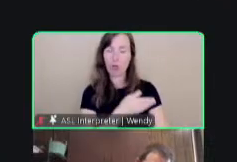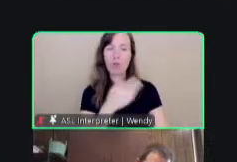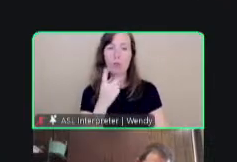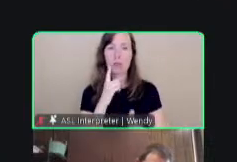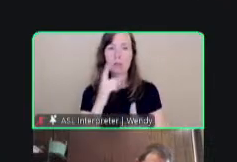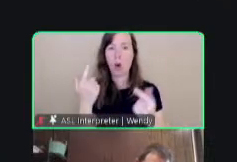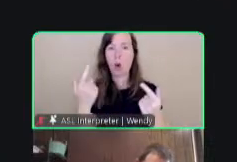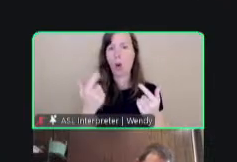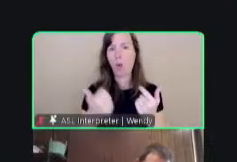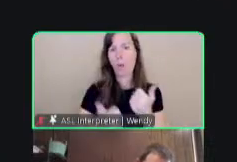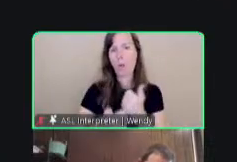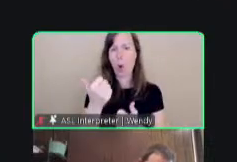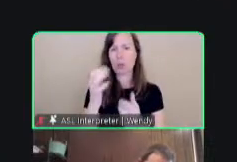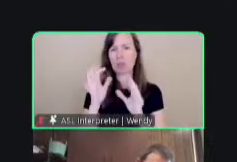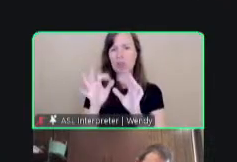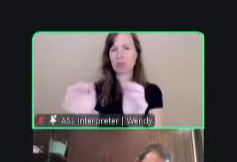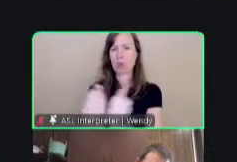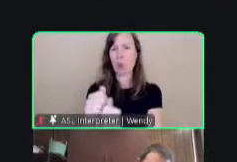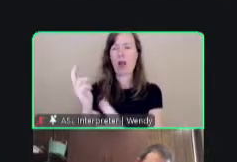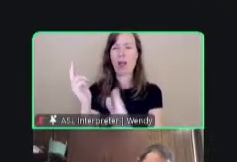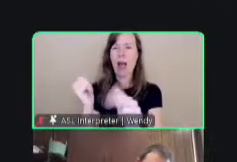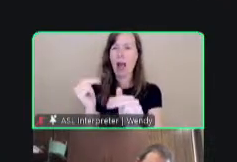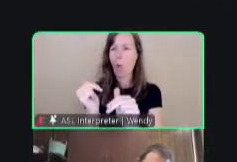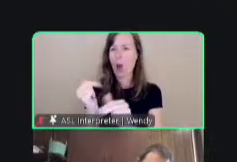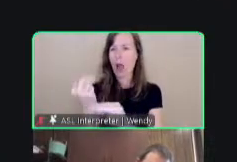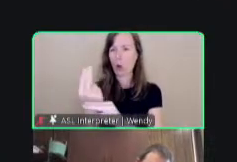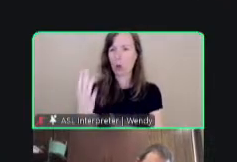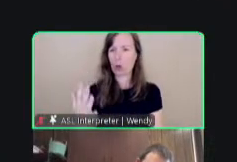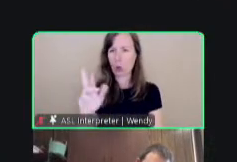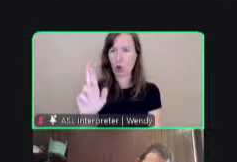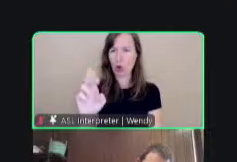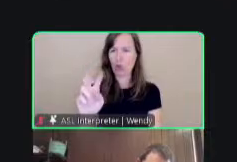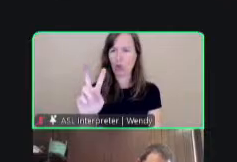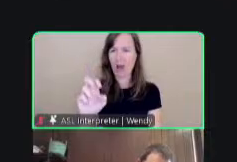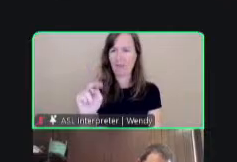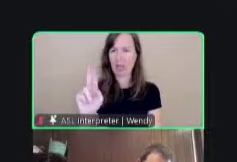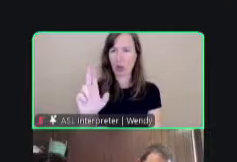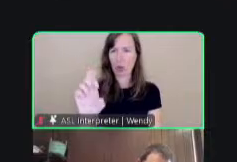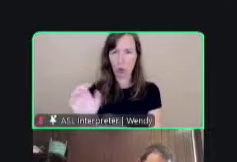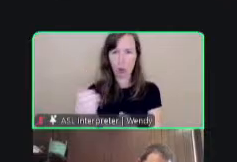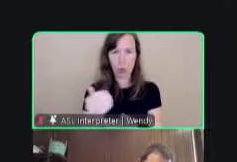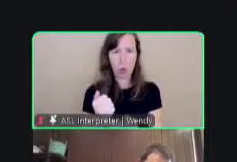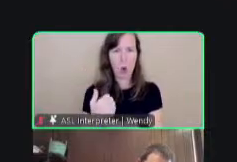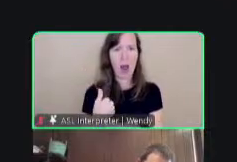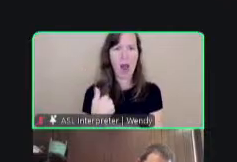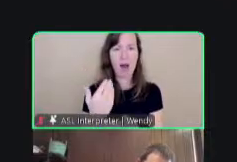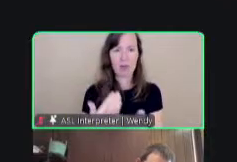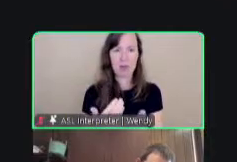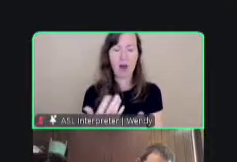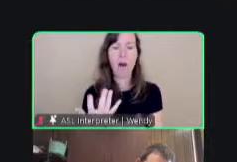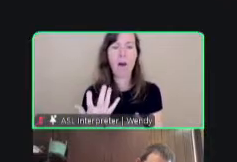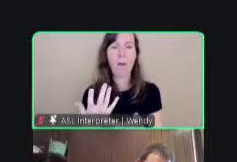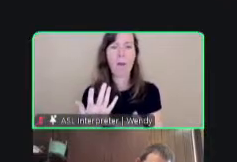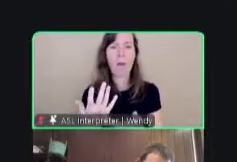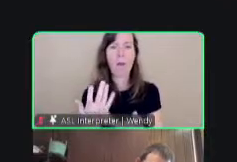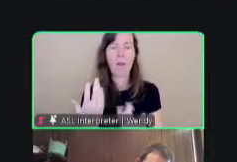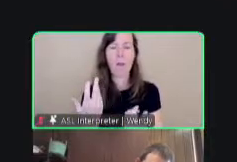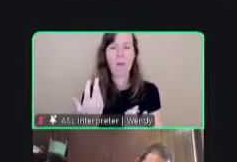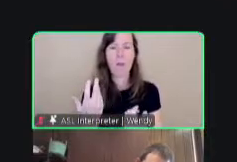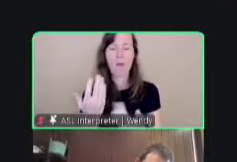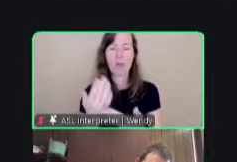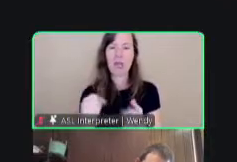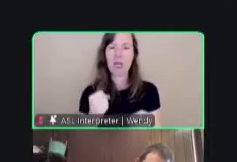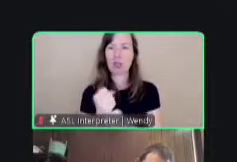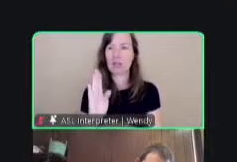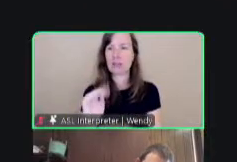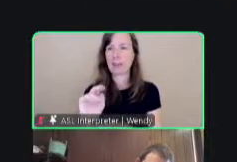to the highway user revenue, which we have some years banked, but we've already started spending those down. And as